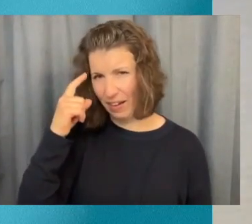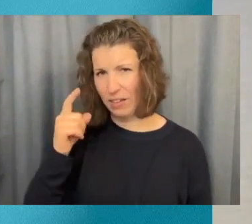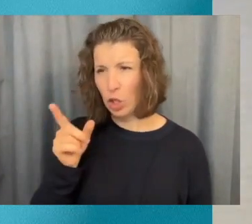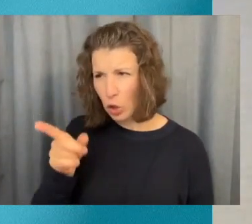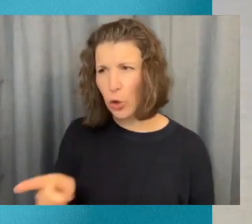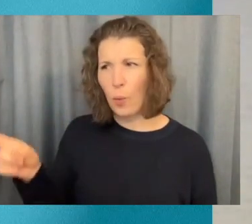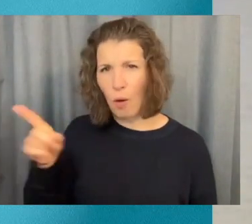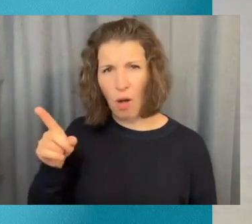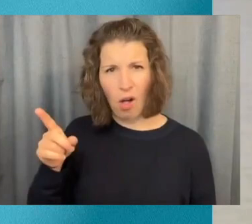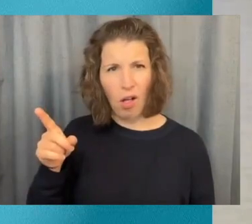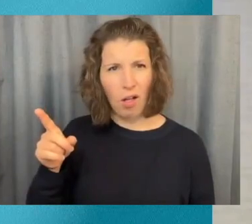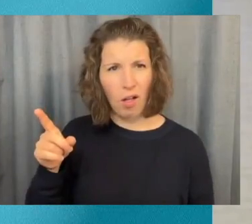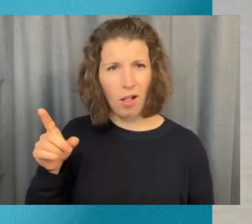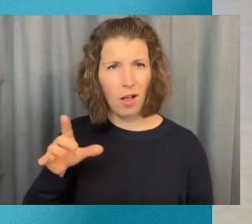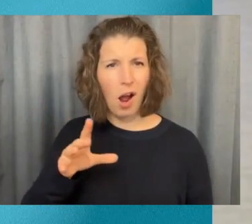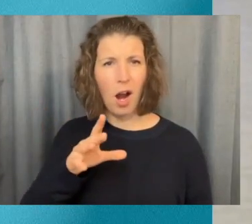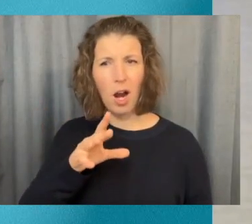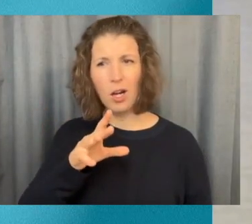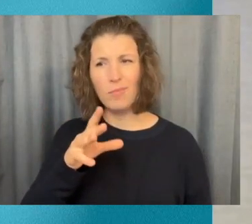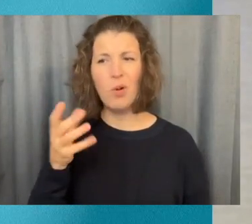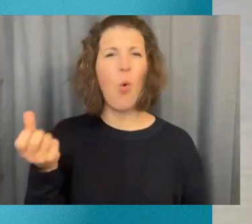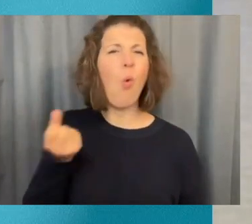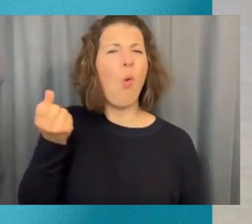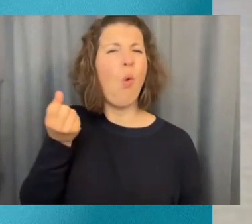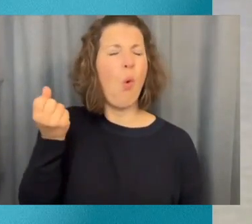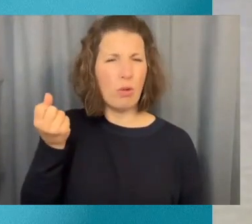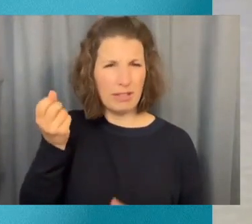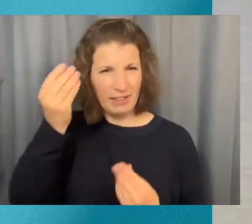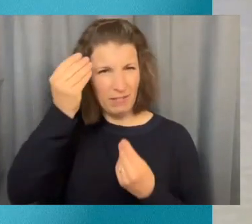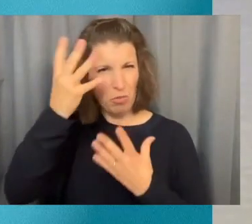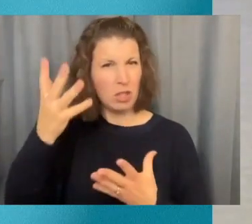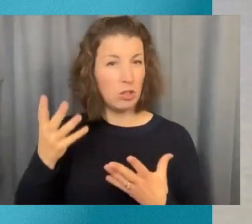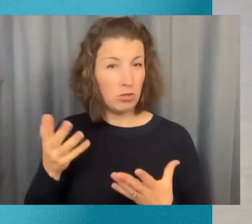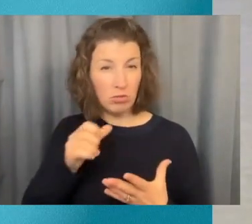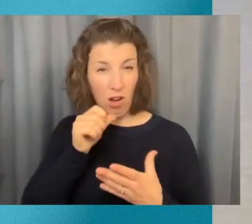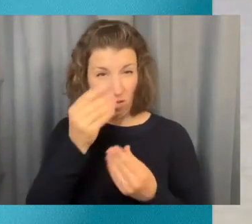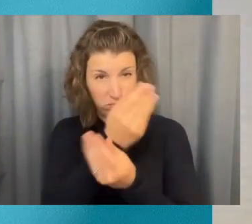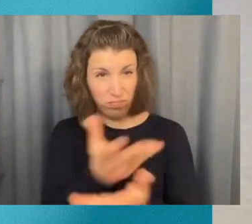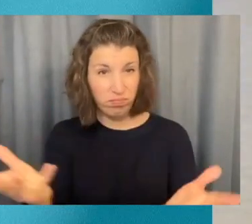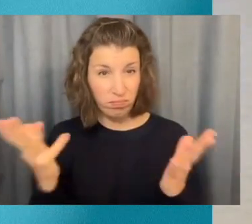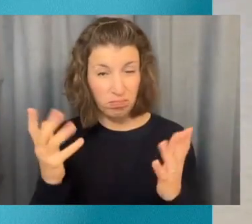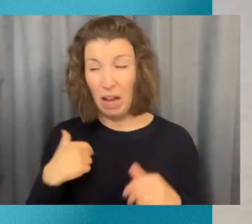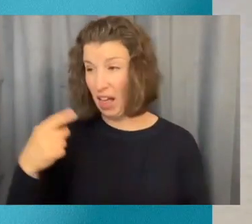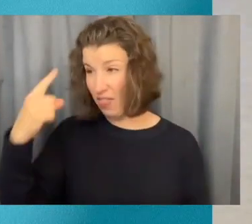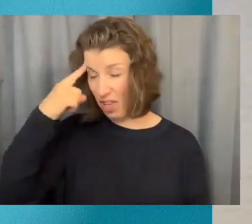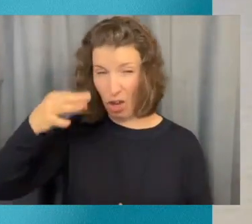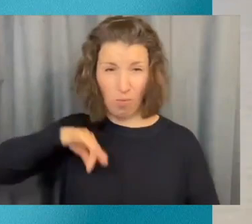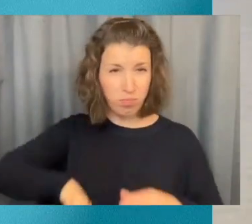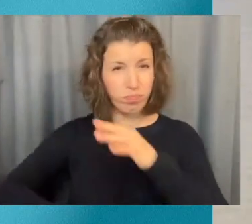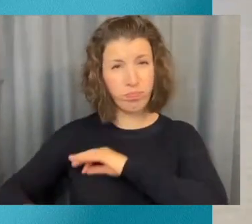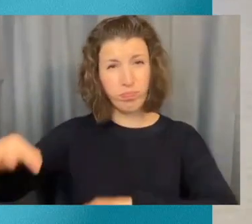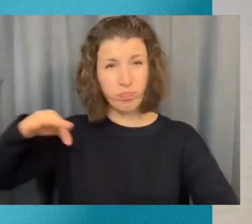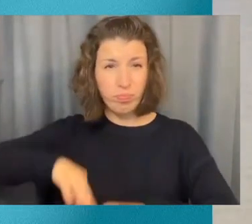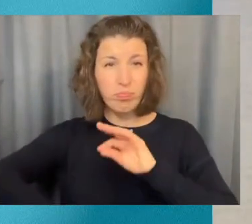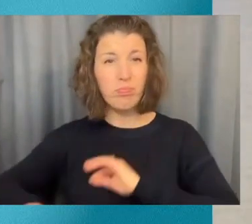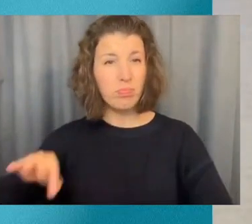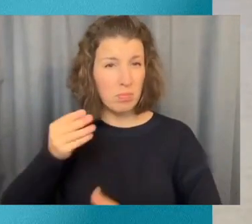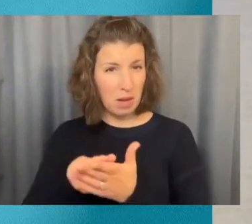out on us. What do you mean? He says, I think you're making money off us because you have the cure for cancer.